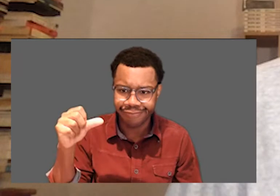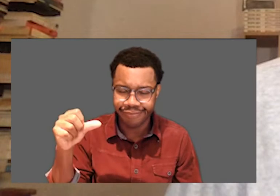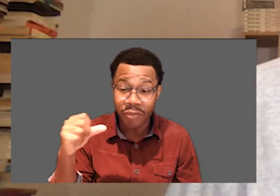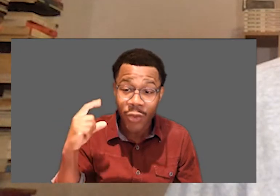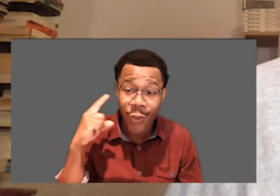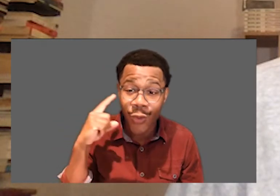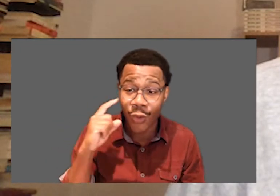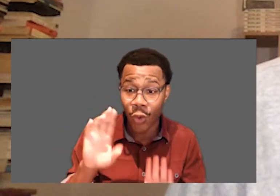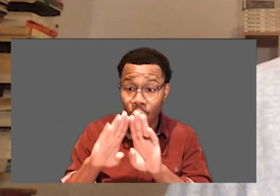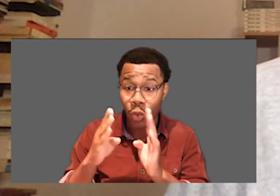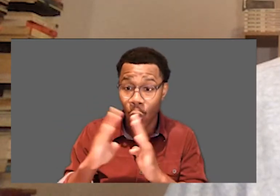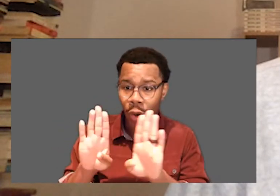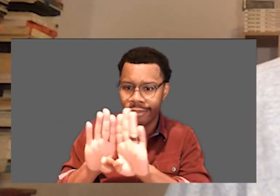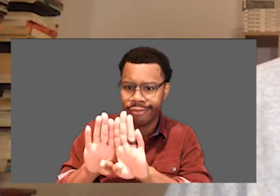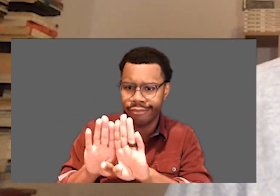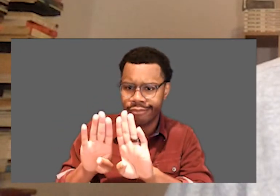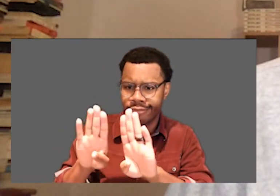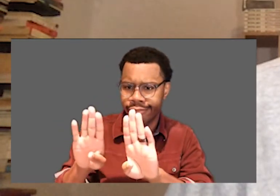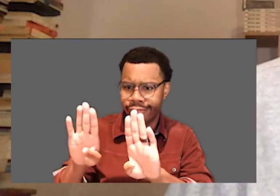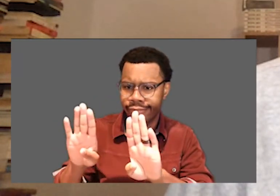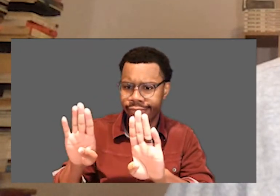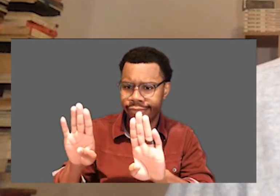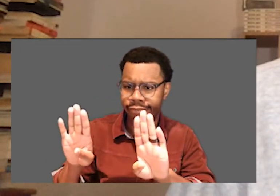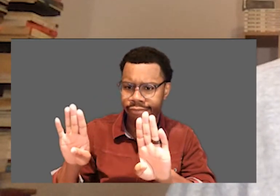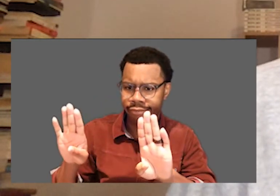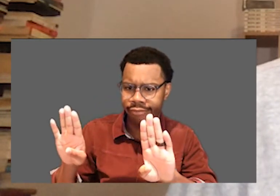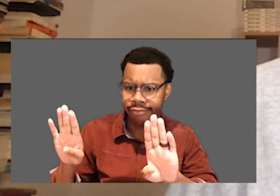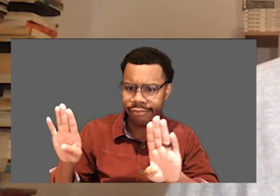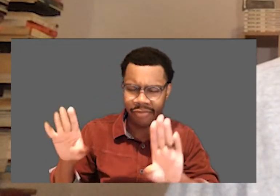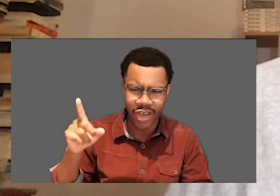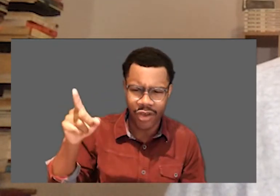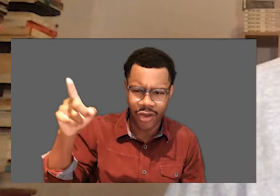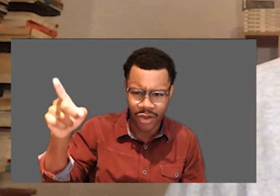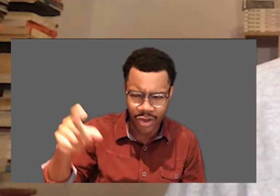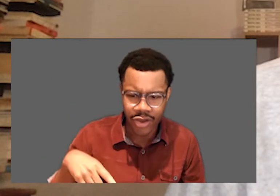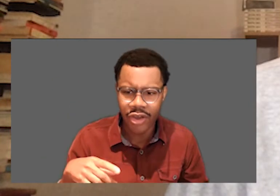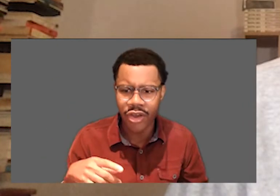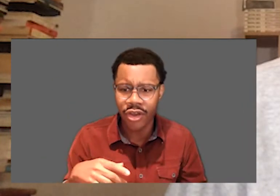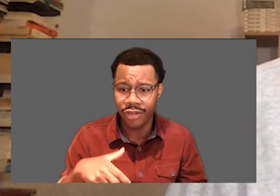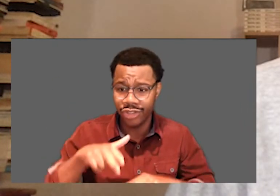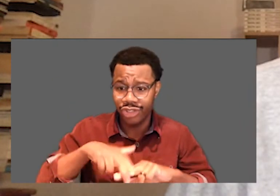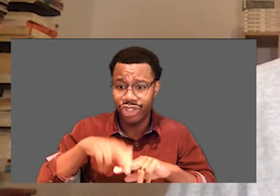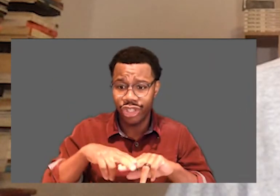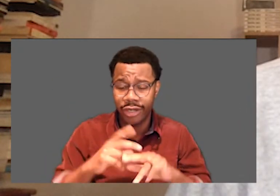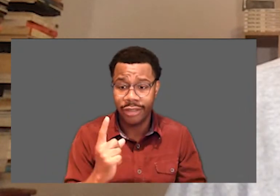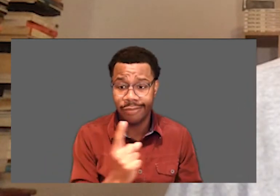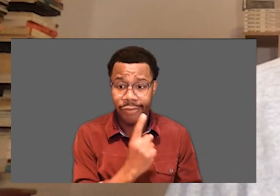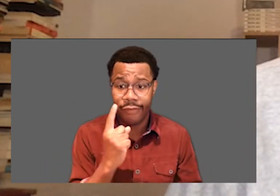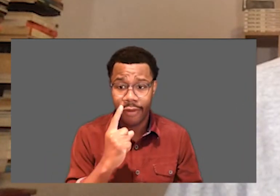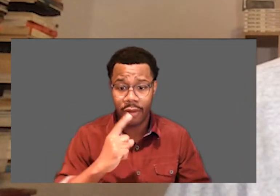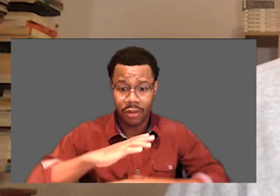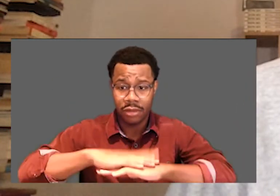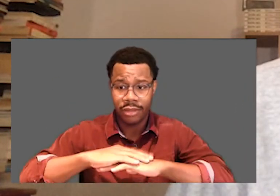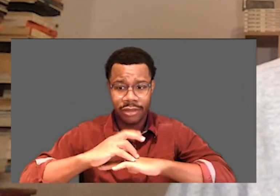hiss far away like some anonymous void unbending. He spun in the chair and tapped the desk again.